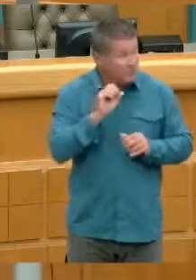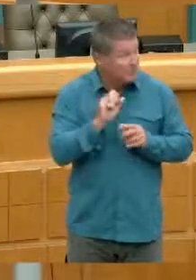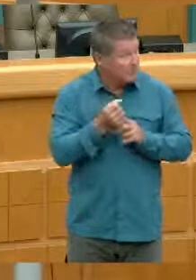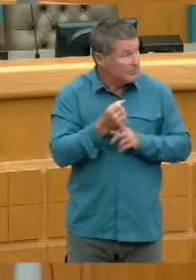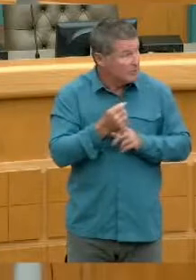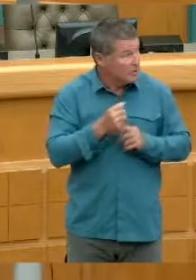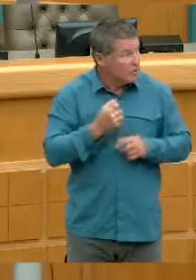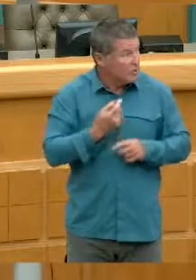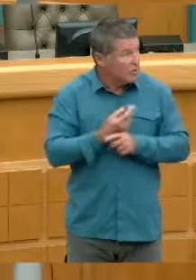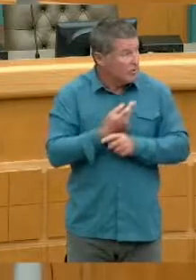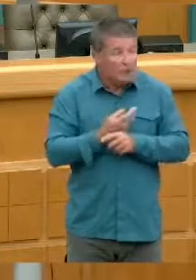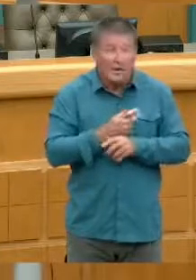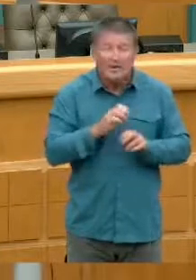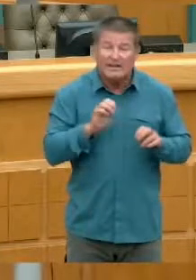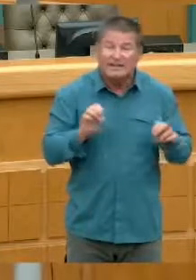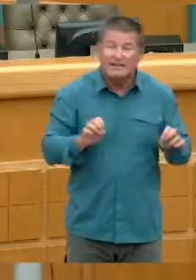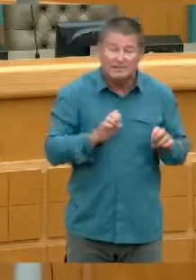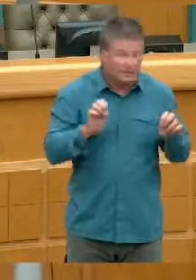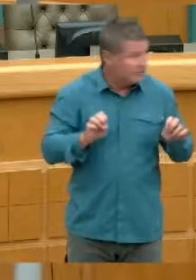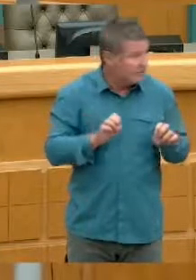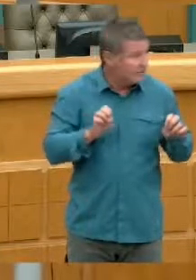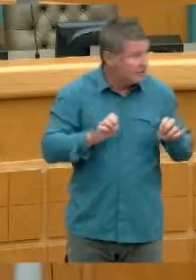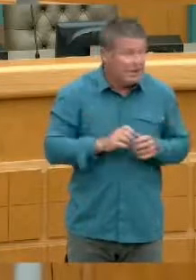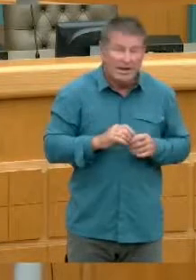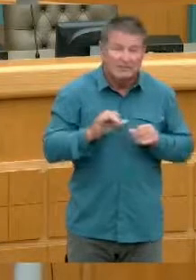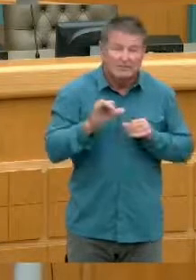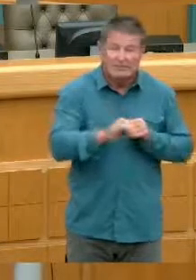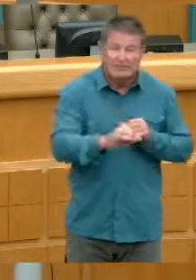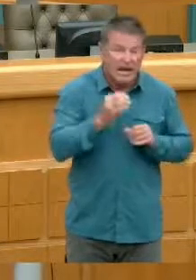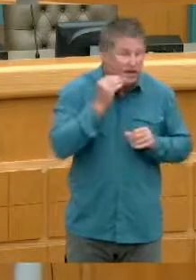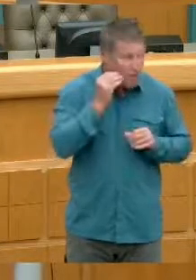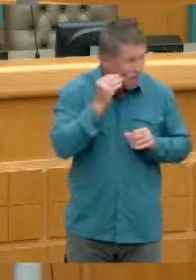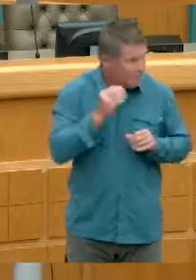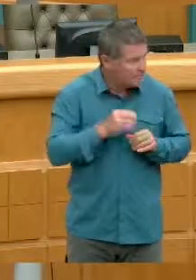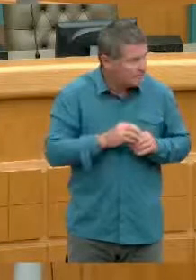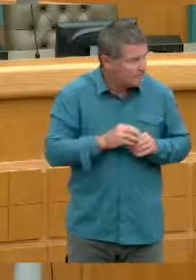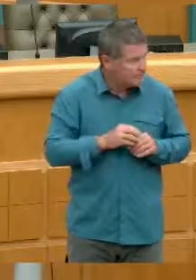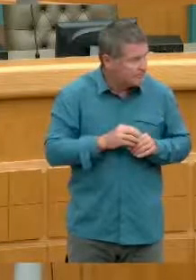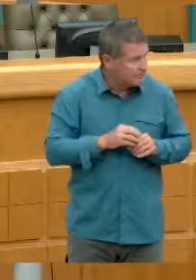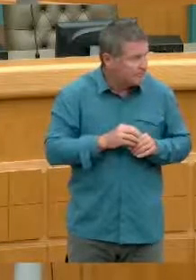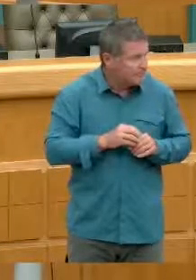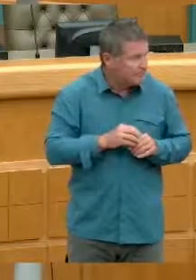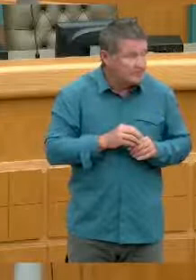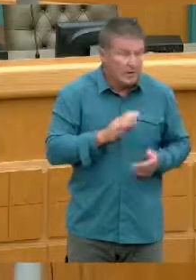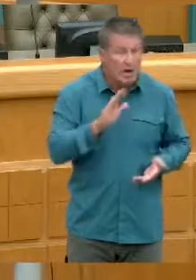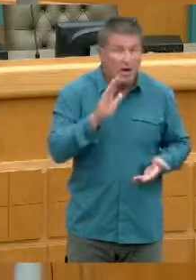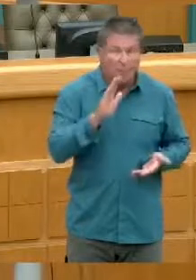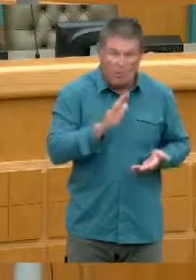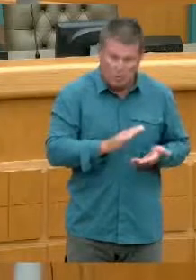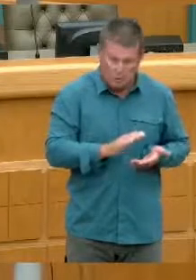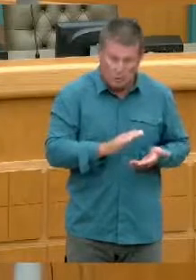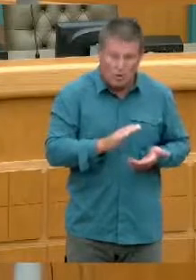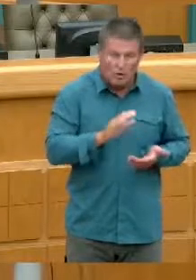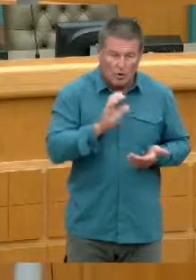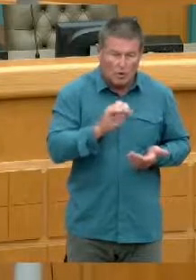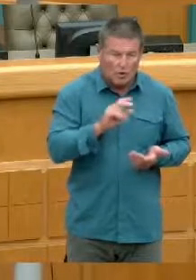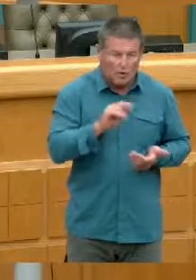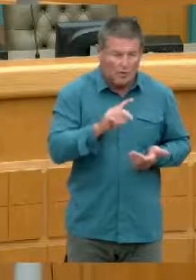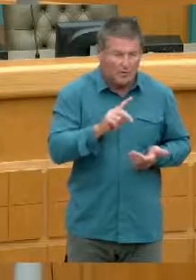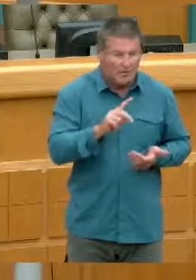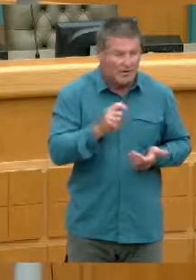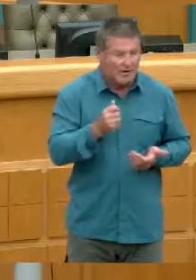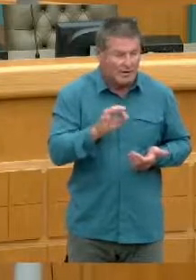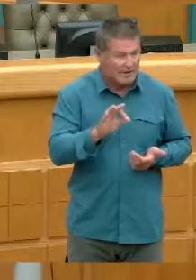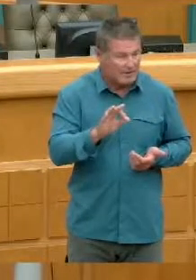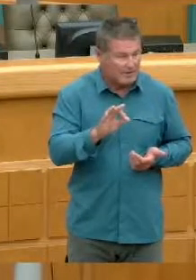we figured out at Easter pretty much stay-at-home transitioned from decreasing COVID-19 to us having an